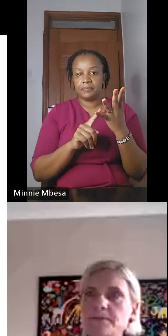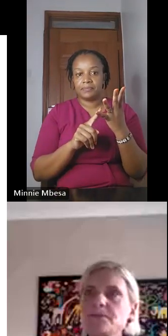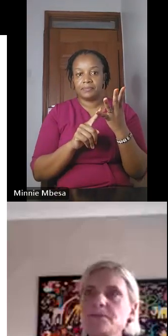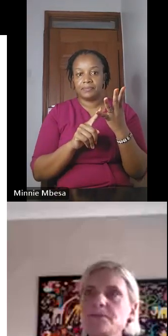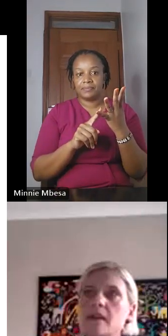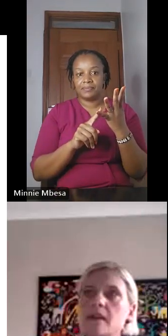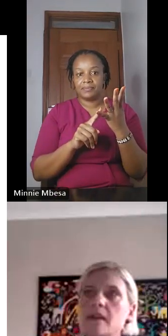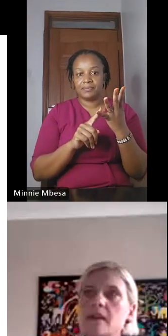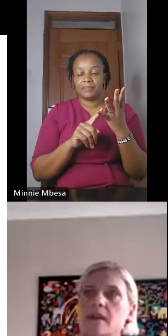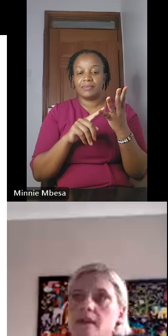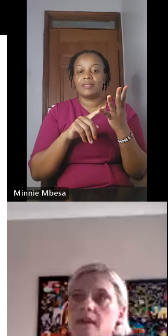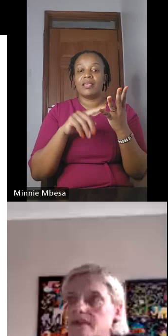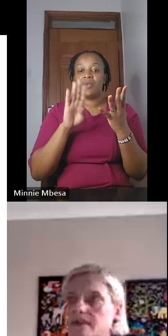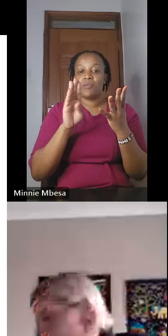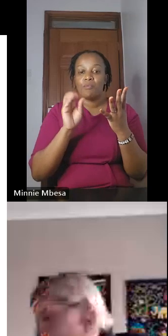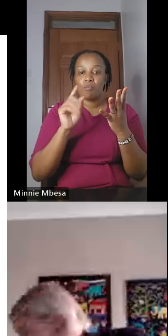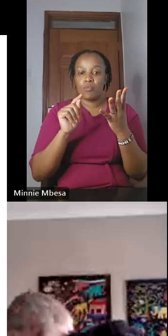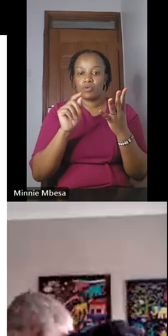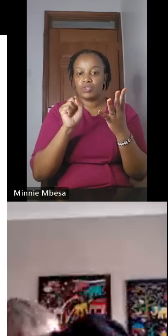Botswana,